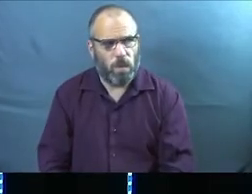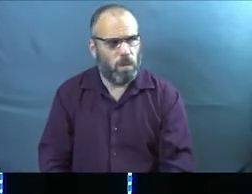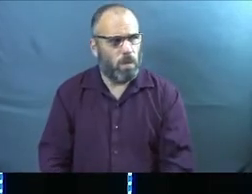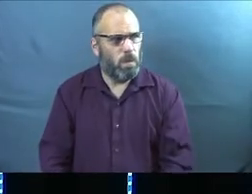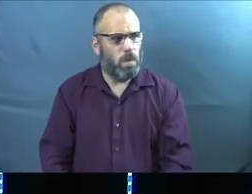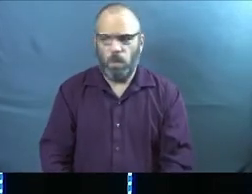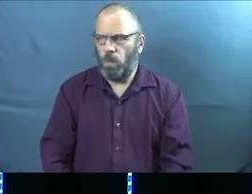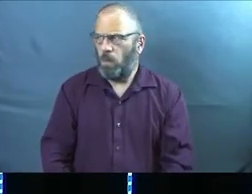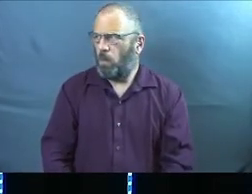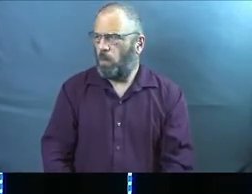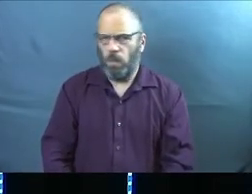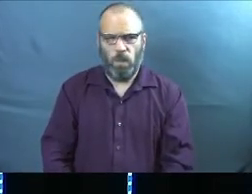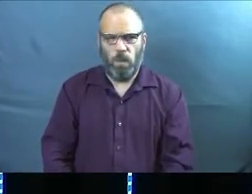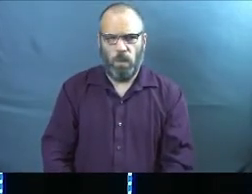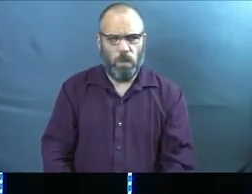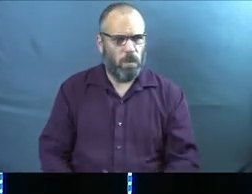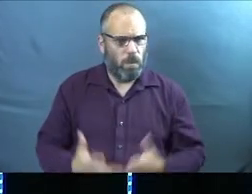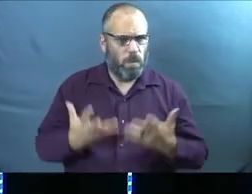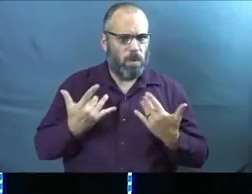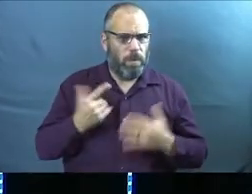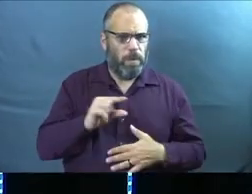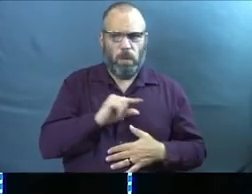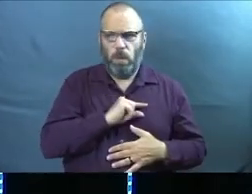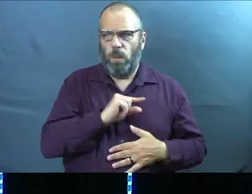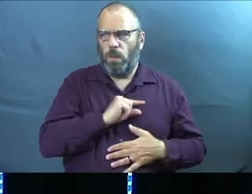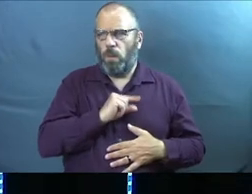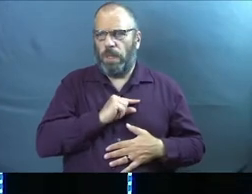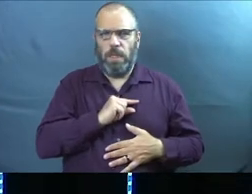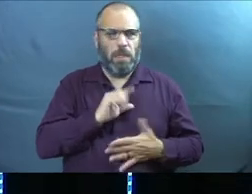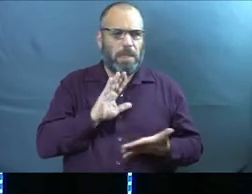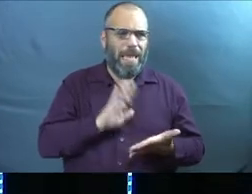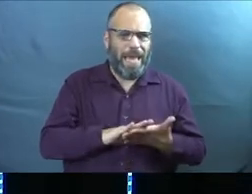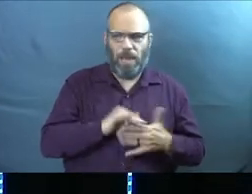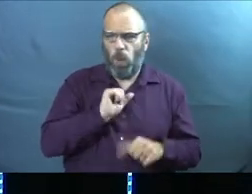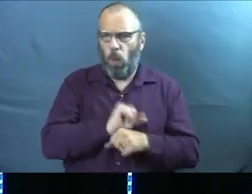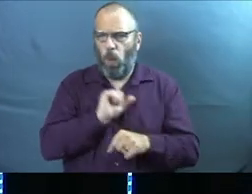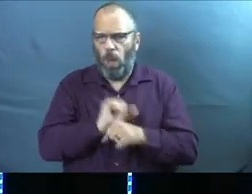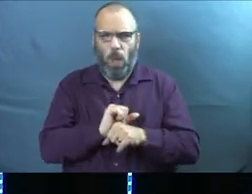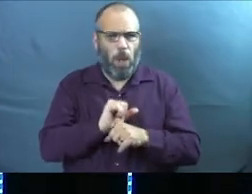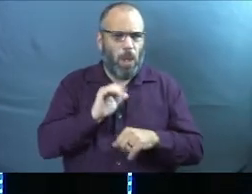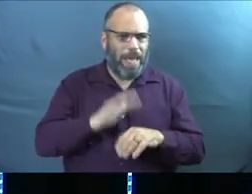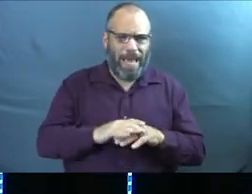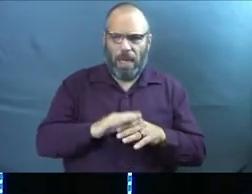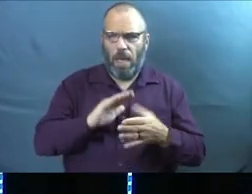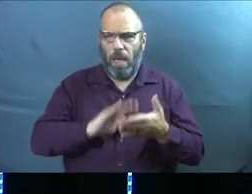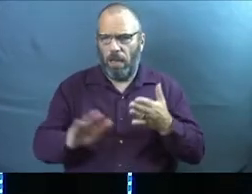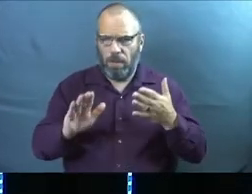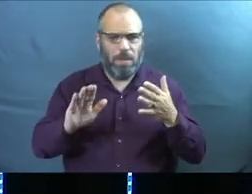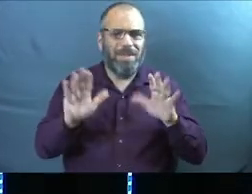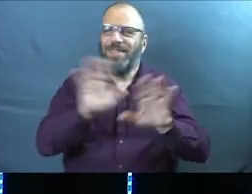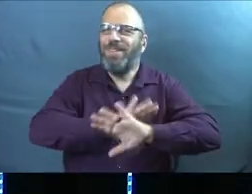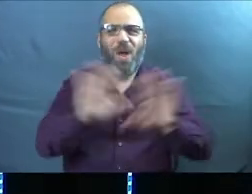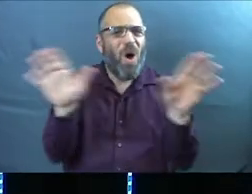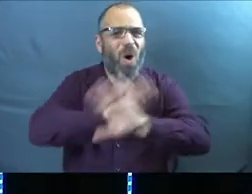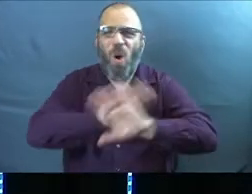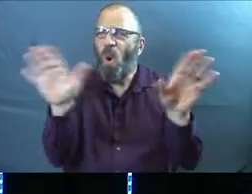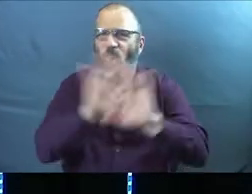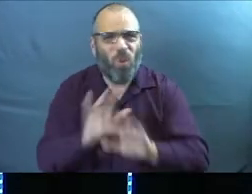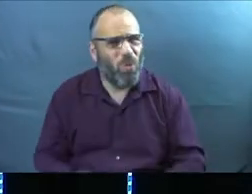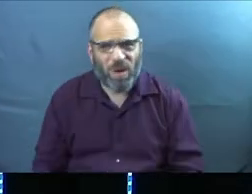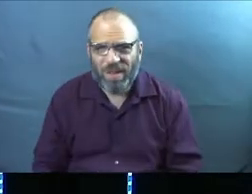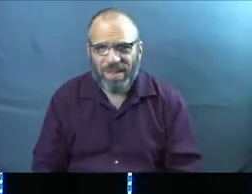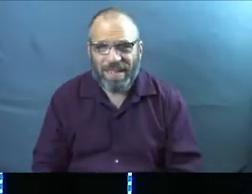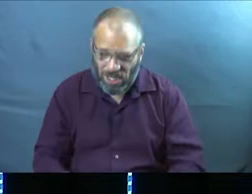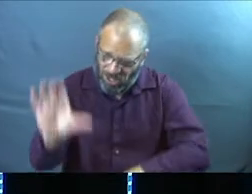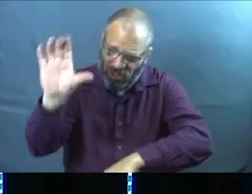second, where's the waiting and the guilting and the penance? It's not there. You're not supposed to do that part.